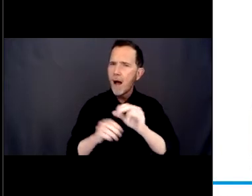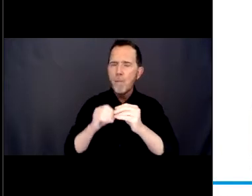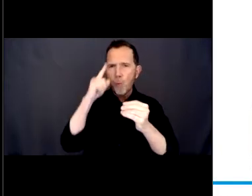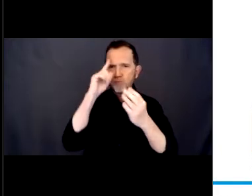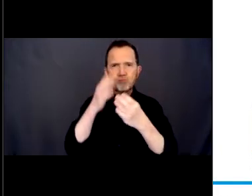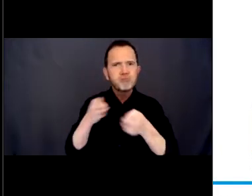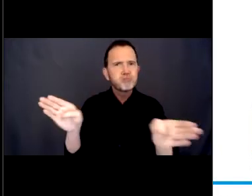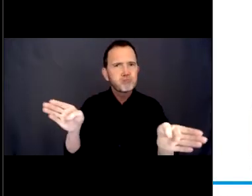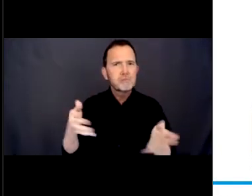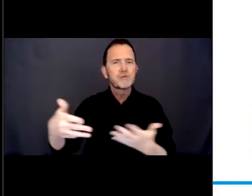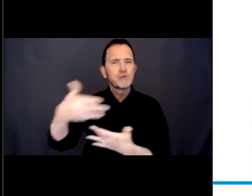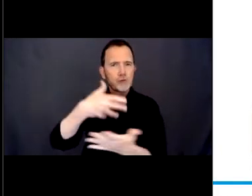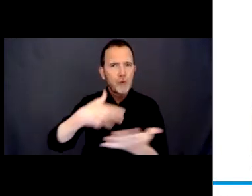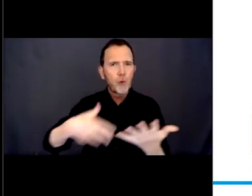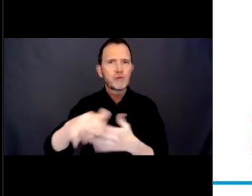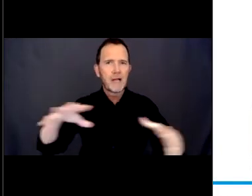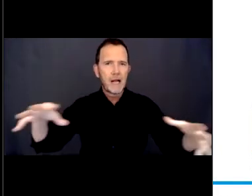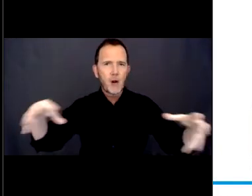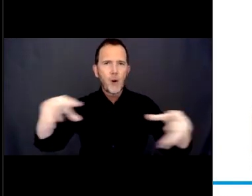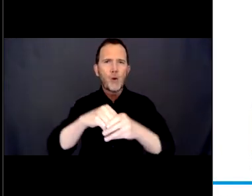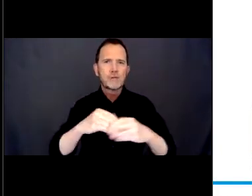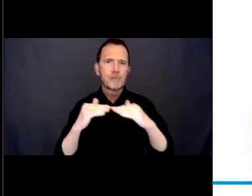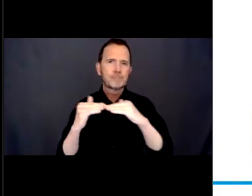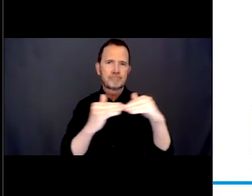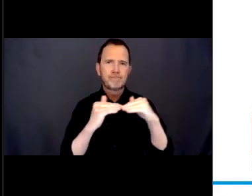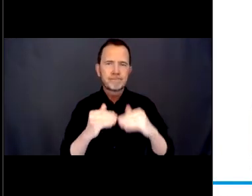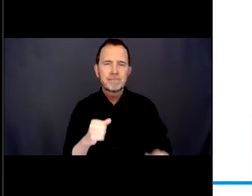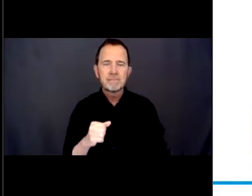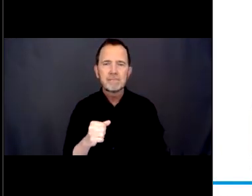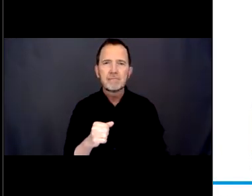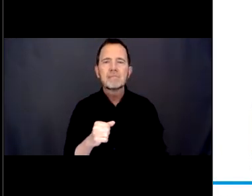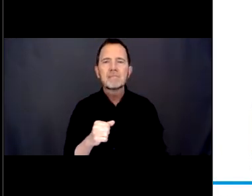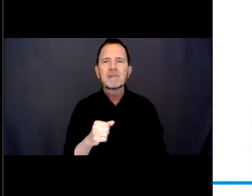So we also offer some suggestions in